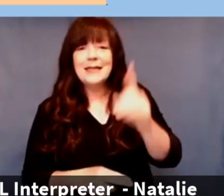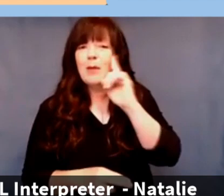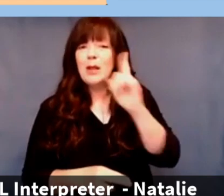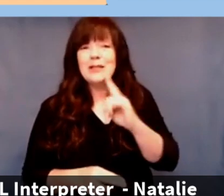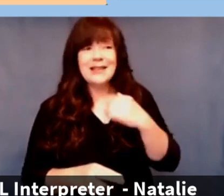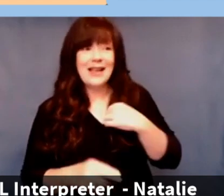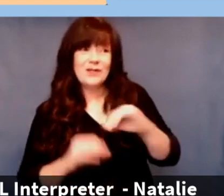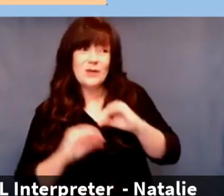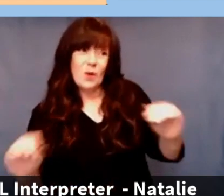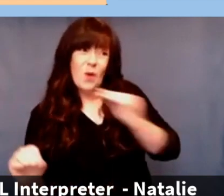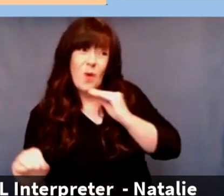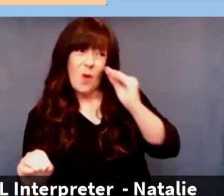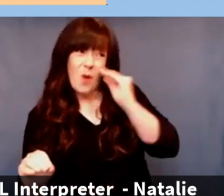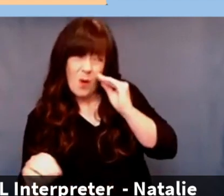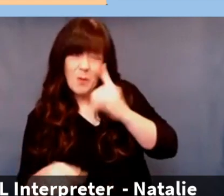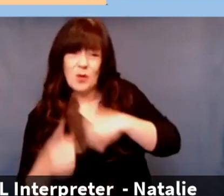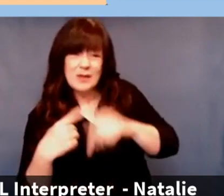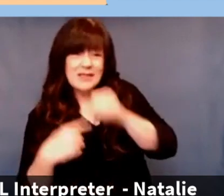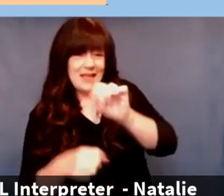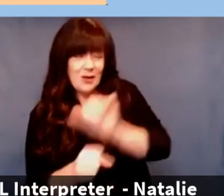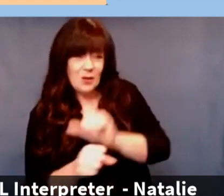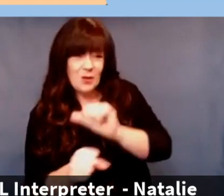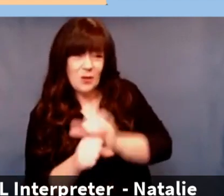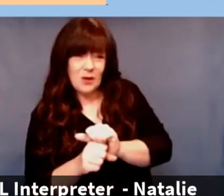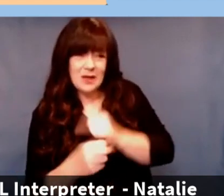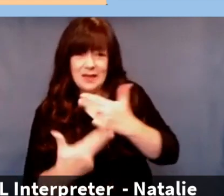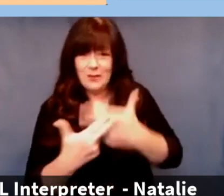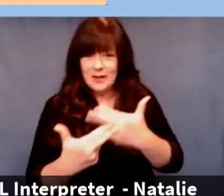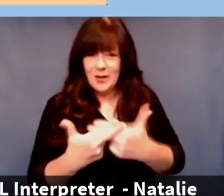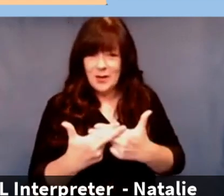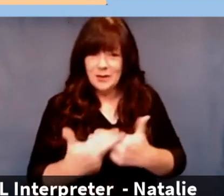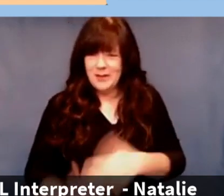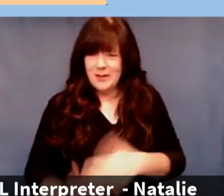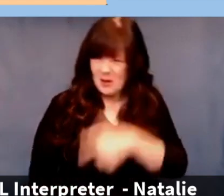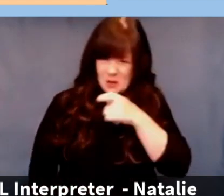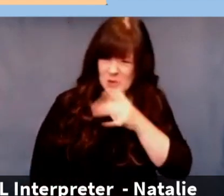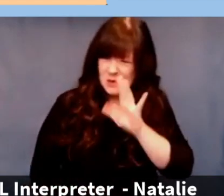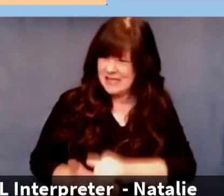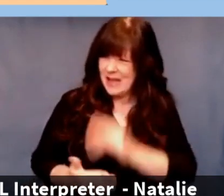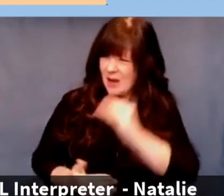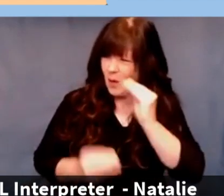he's not in Winona Earp. I was like, who's at homeless? Oh,